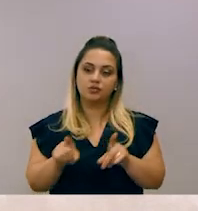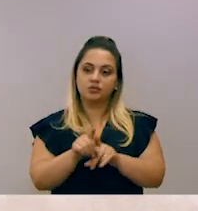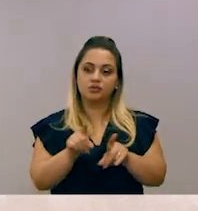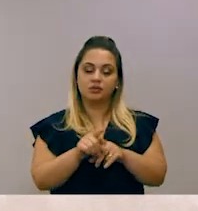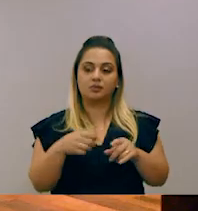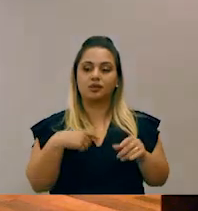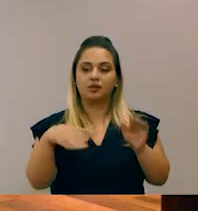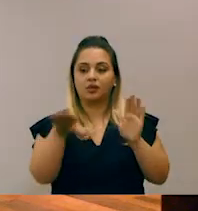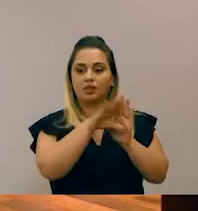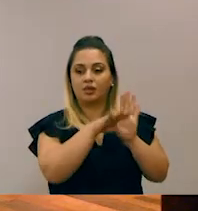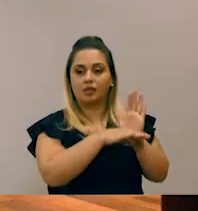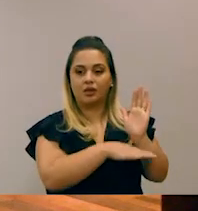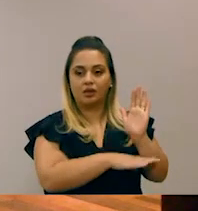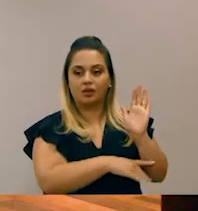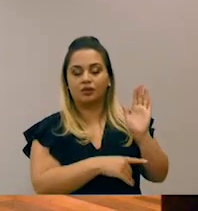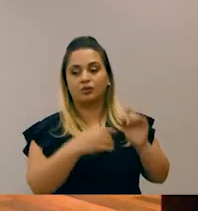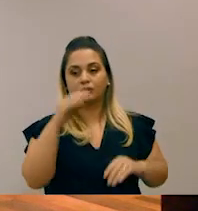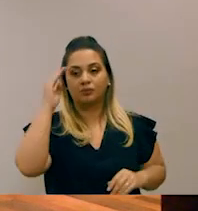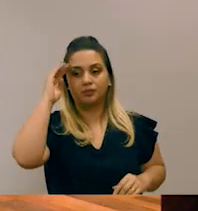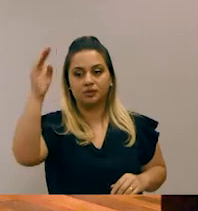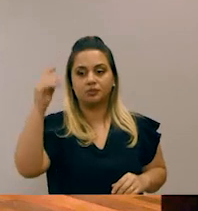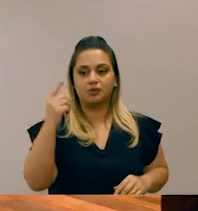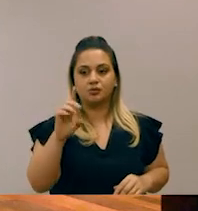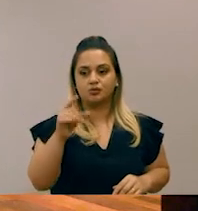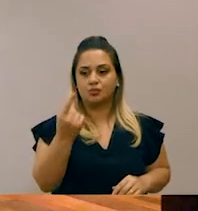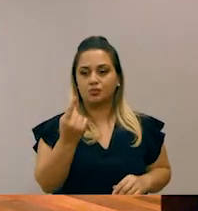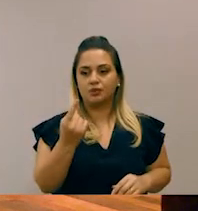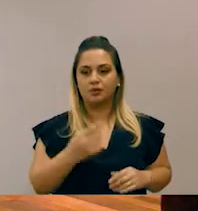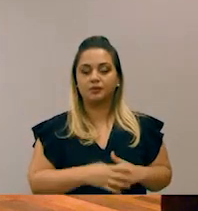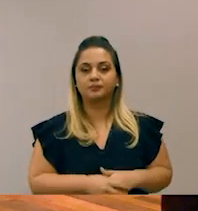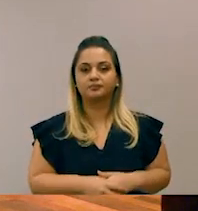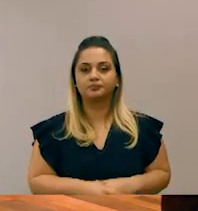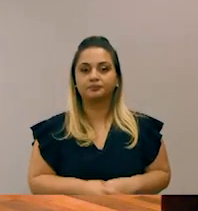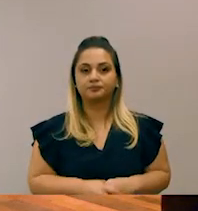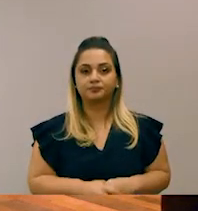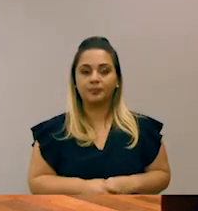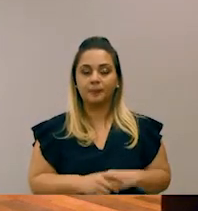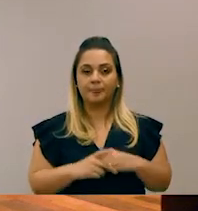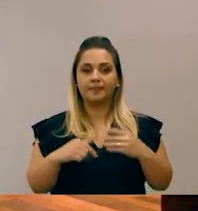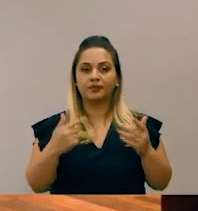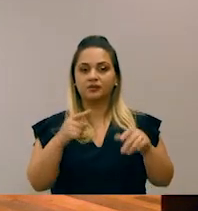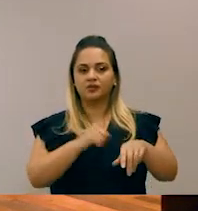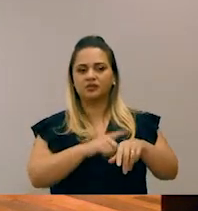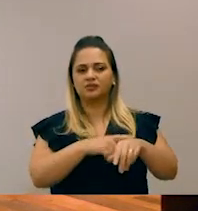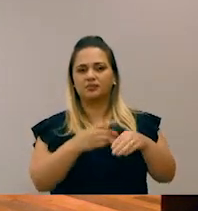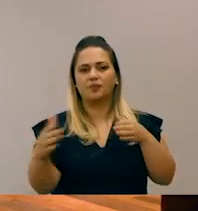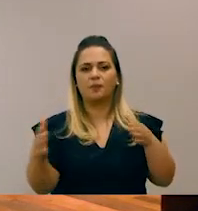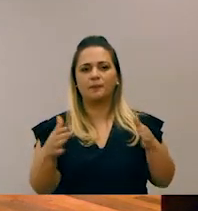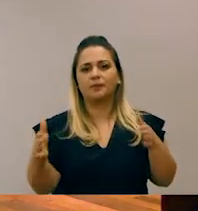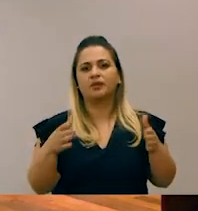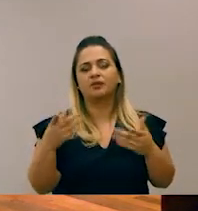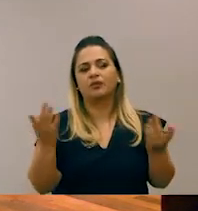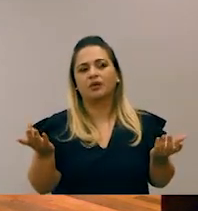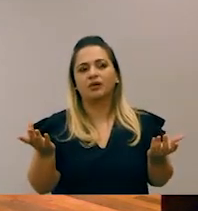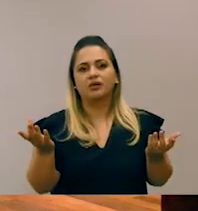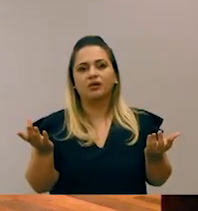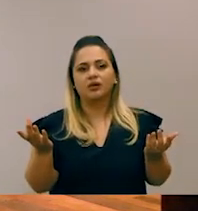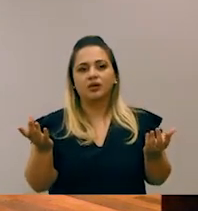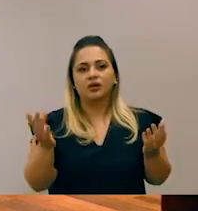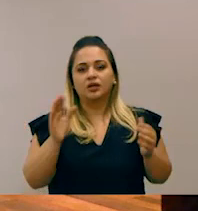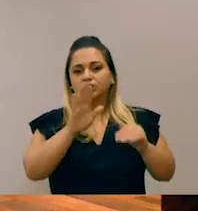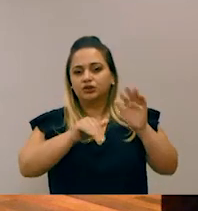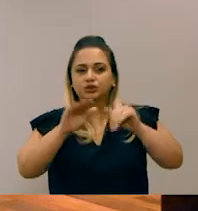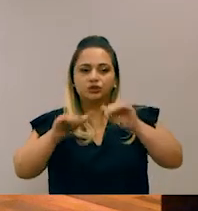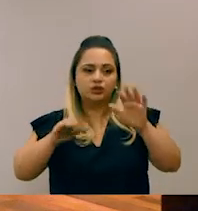person. So we have some of these categories. In practice, what we do in this moment is